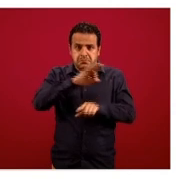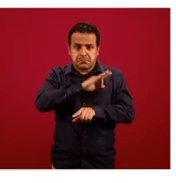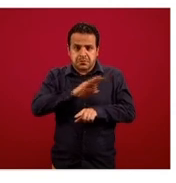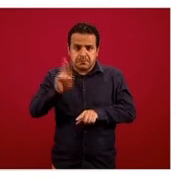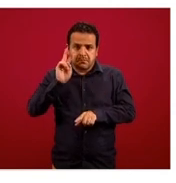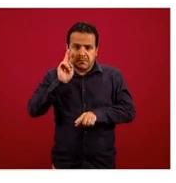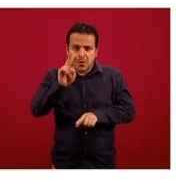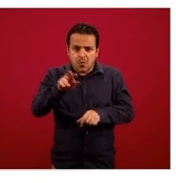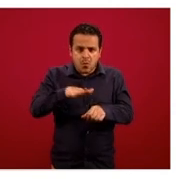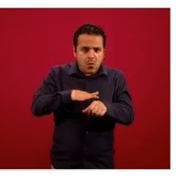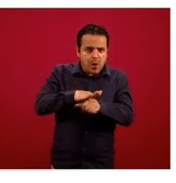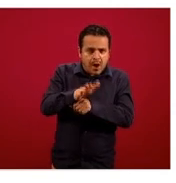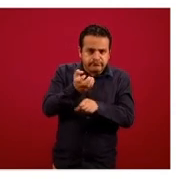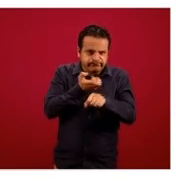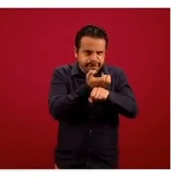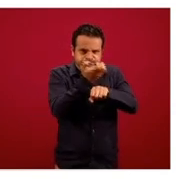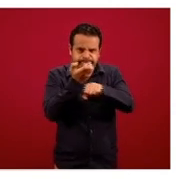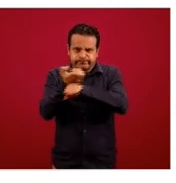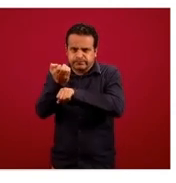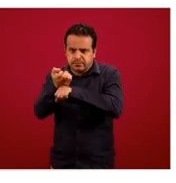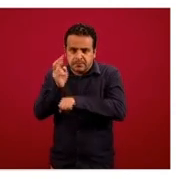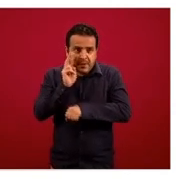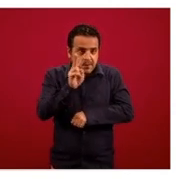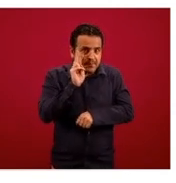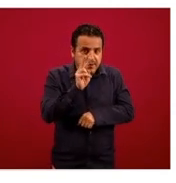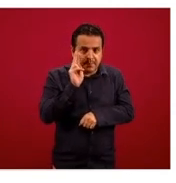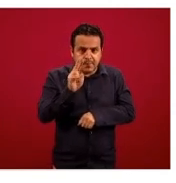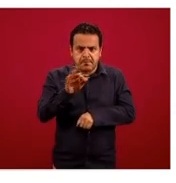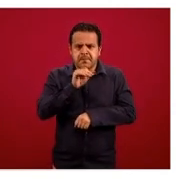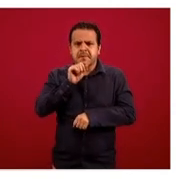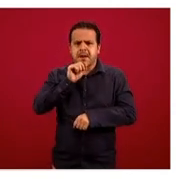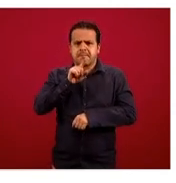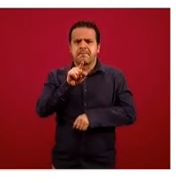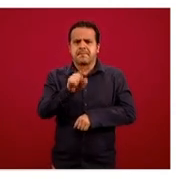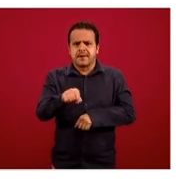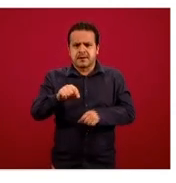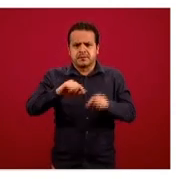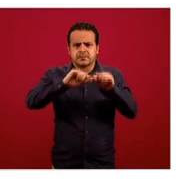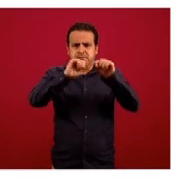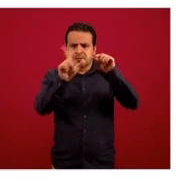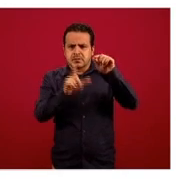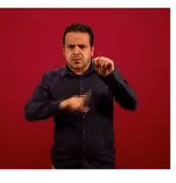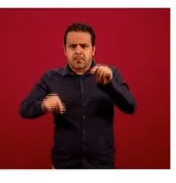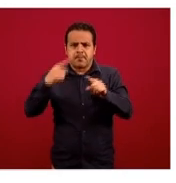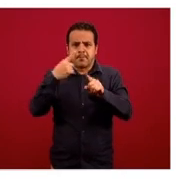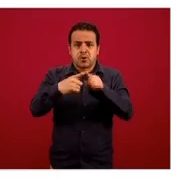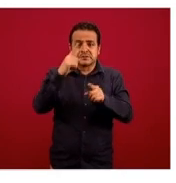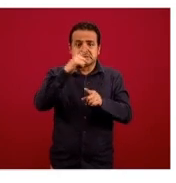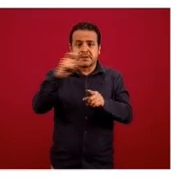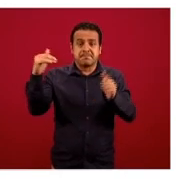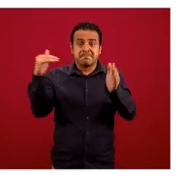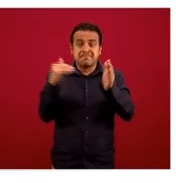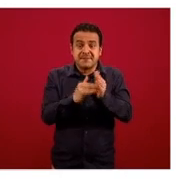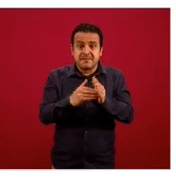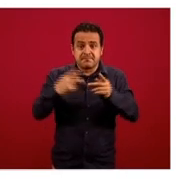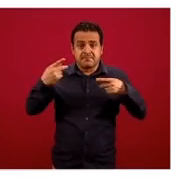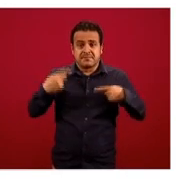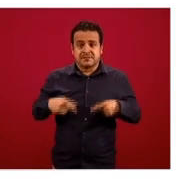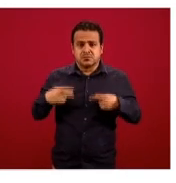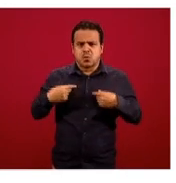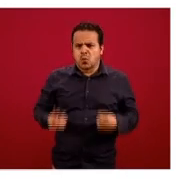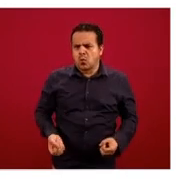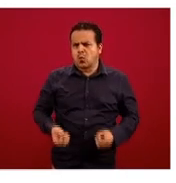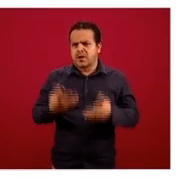Here we can have same information presented in the form of a bar graph, and we have an average of the incidence rate, which to this